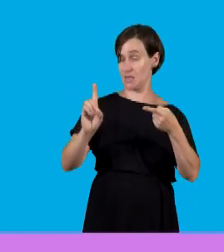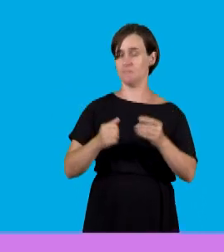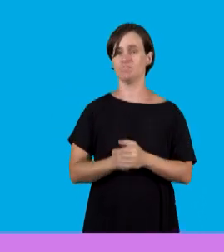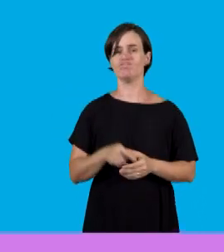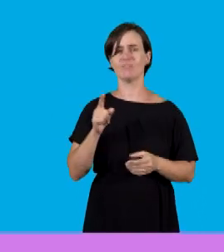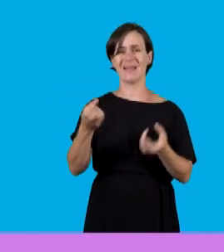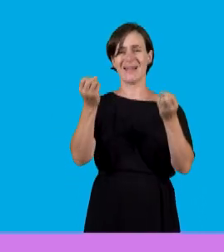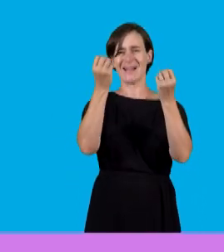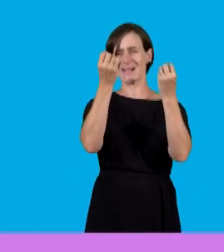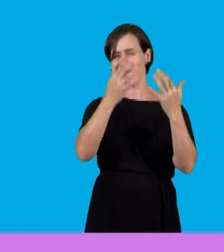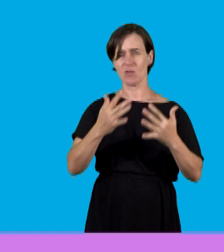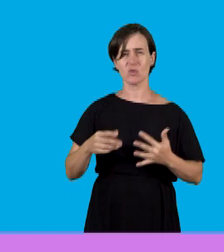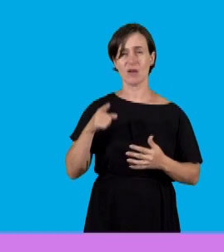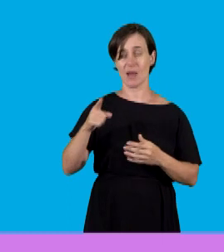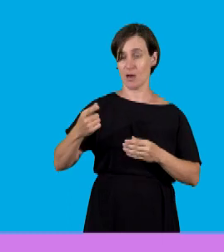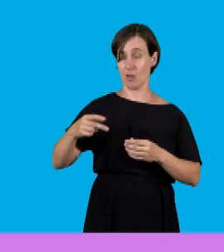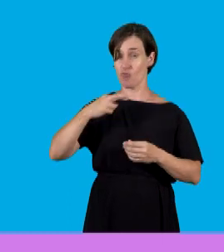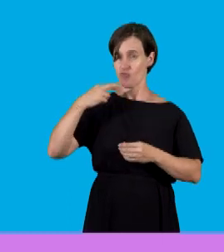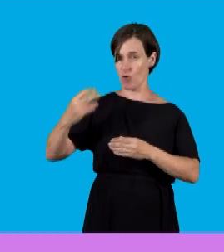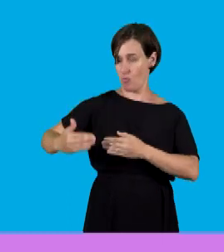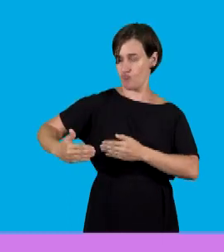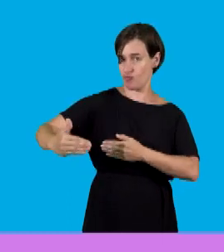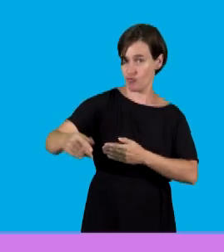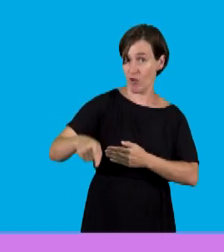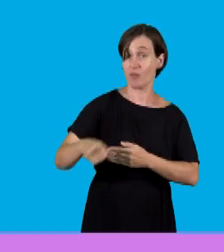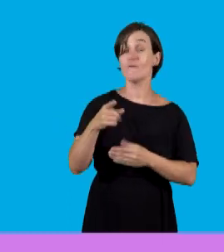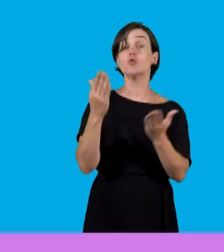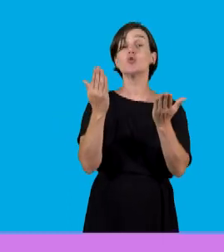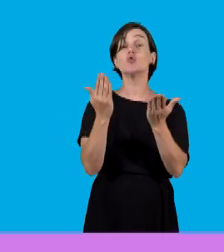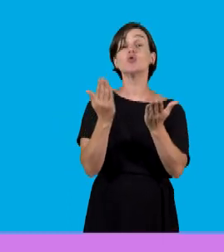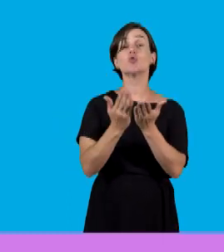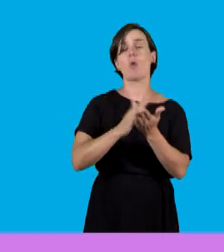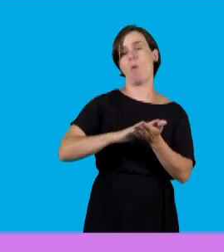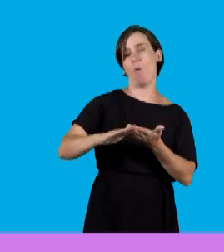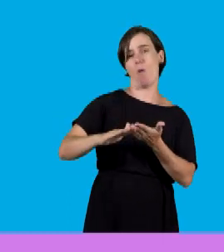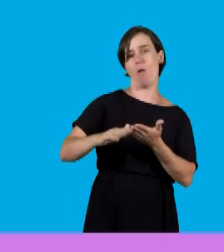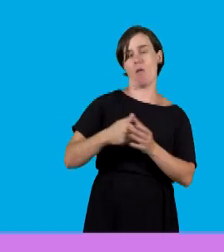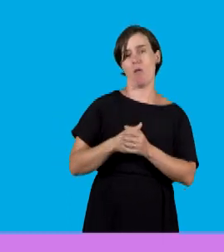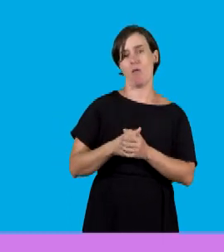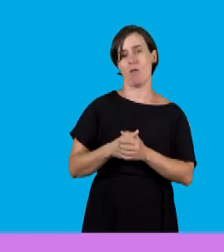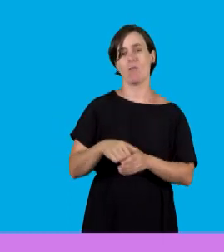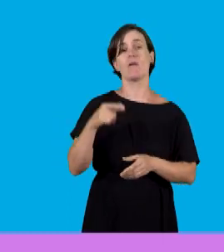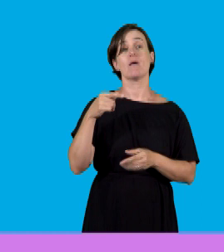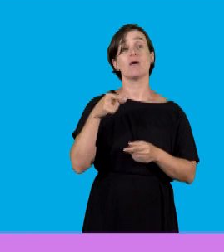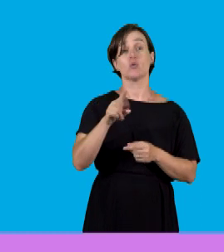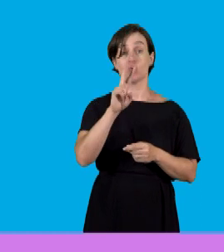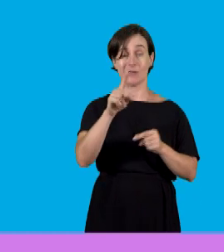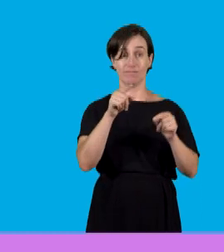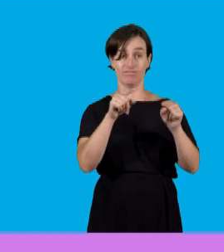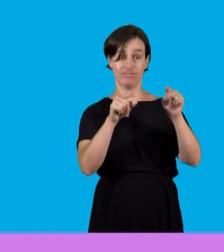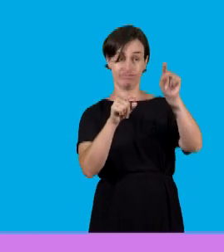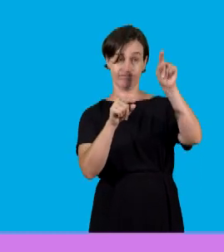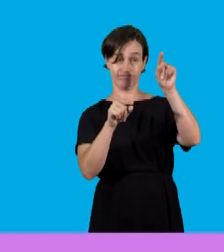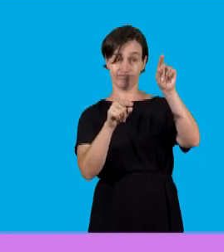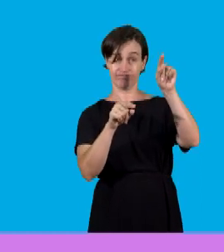D says, calculate the actual breadth of the school hall. The width of the school hall, they give